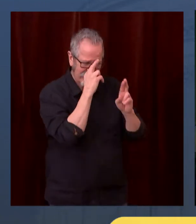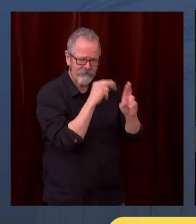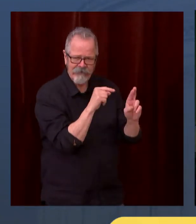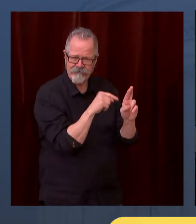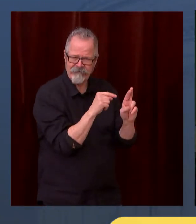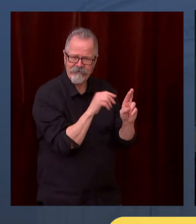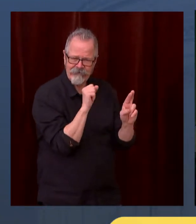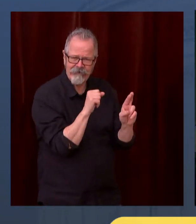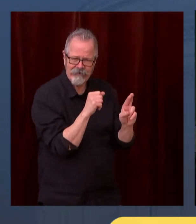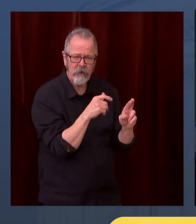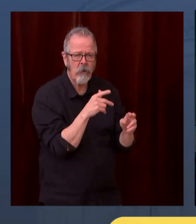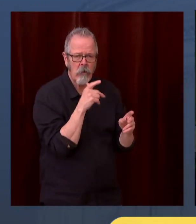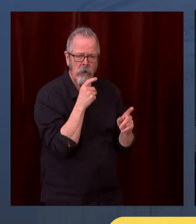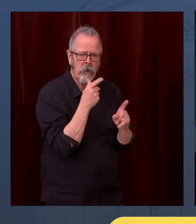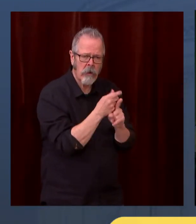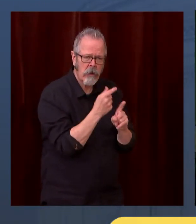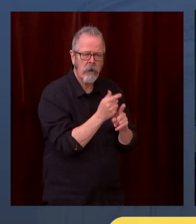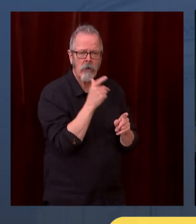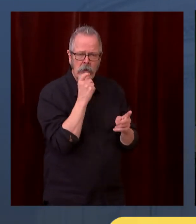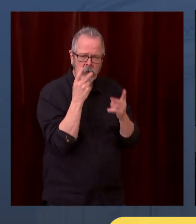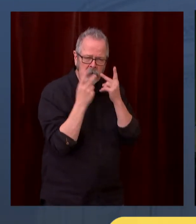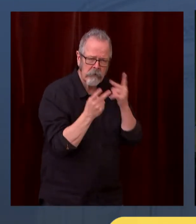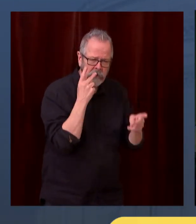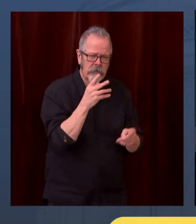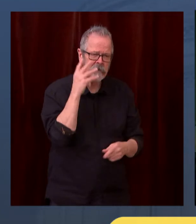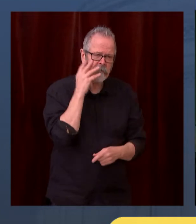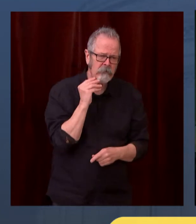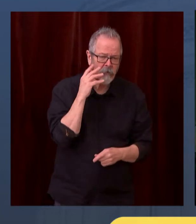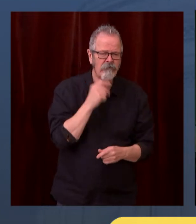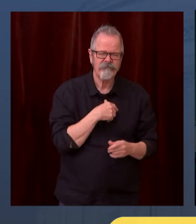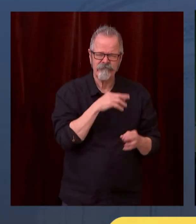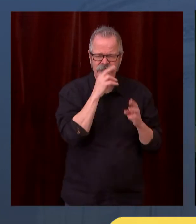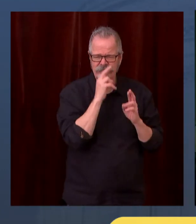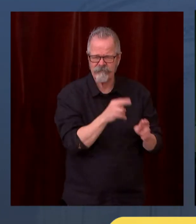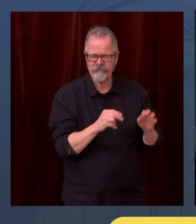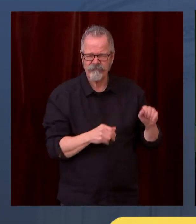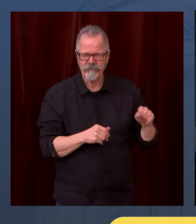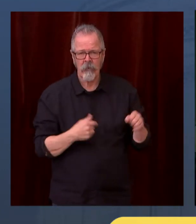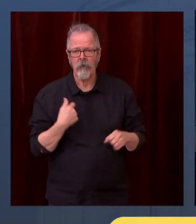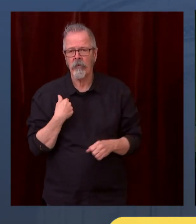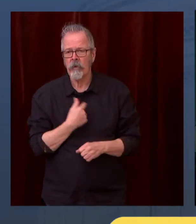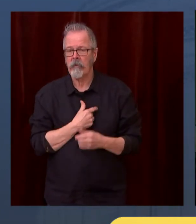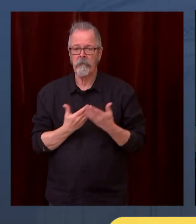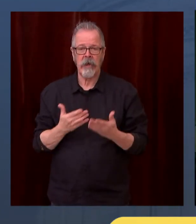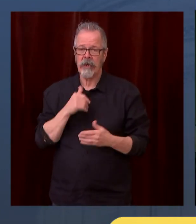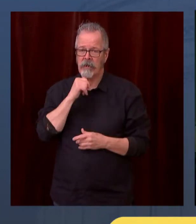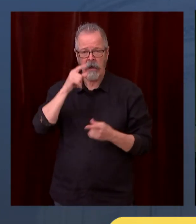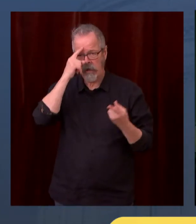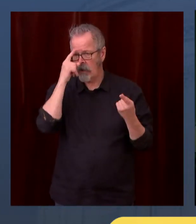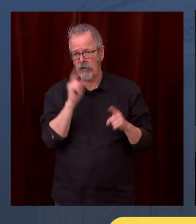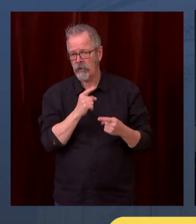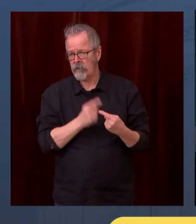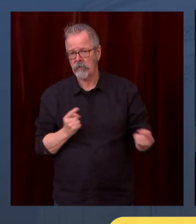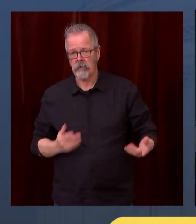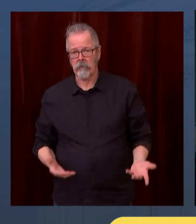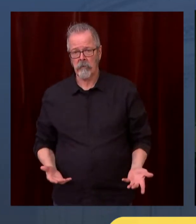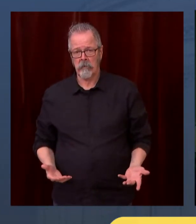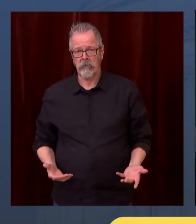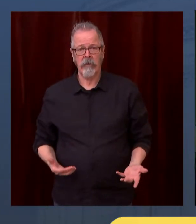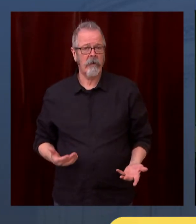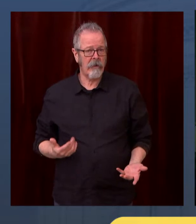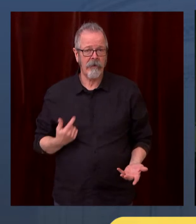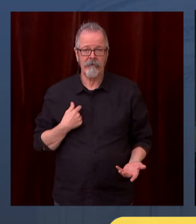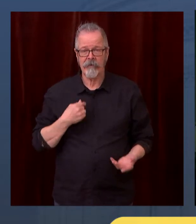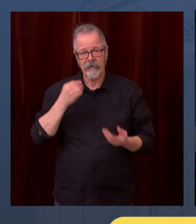their viewpoints. That doesn't always mean that we're going to agree. And so just as I will tell you, from a public